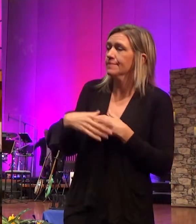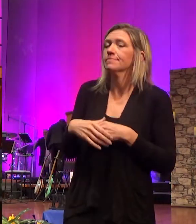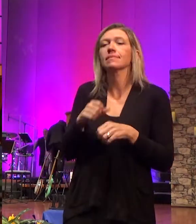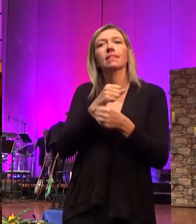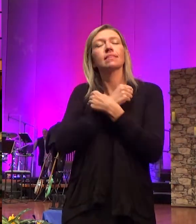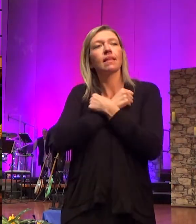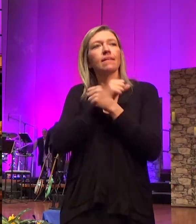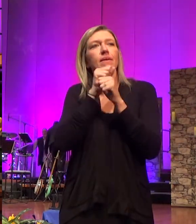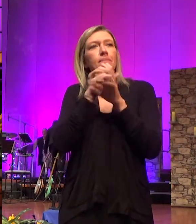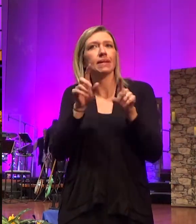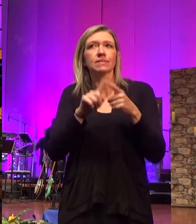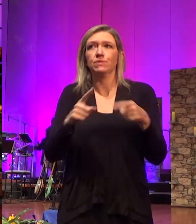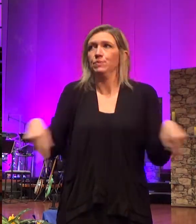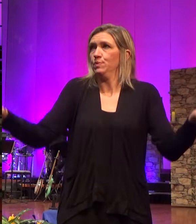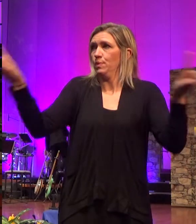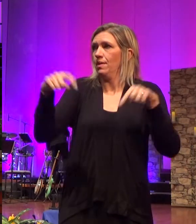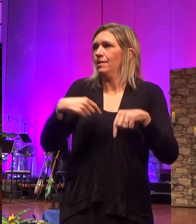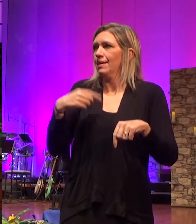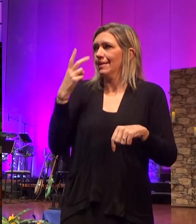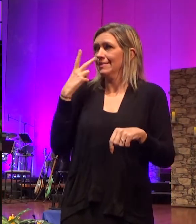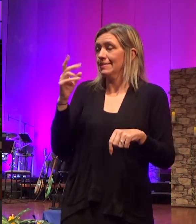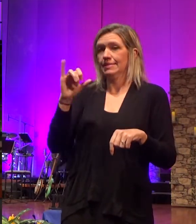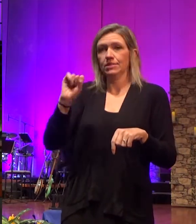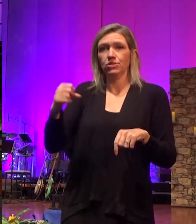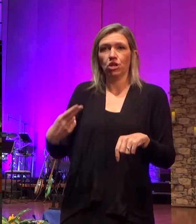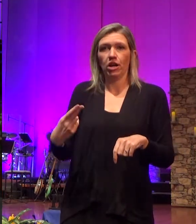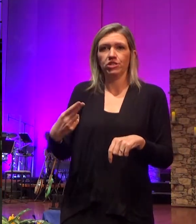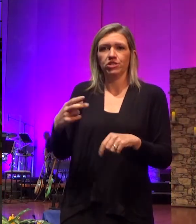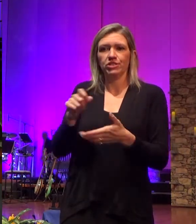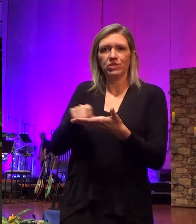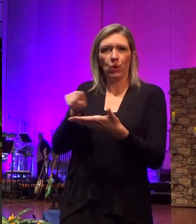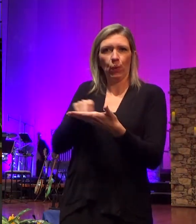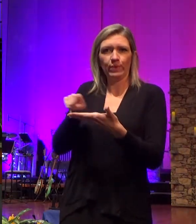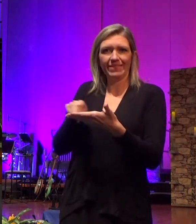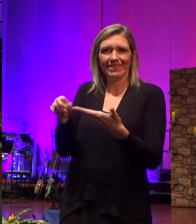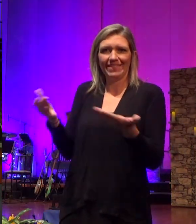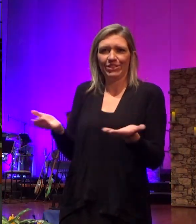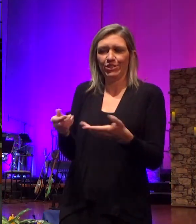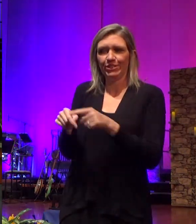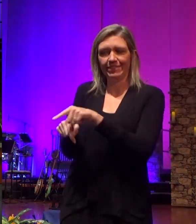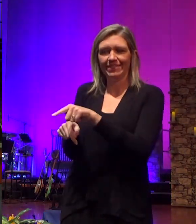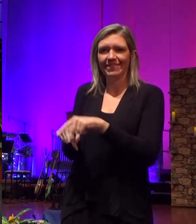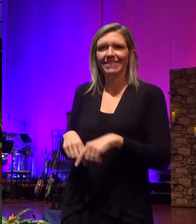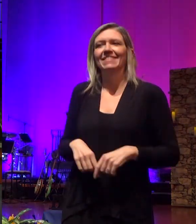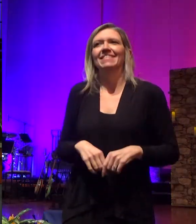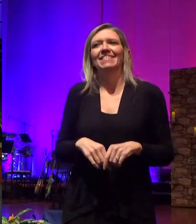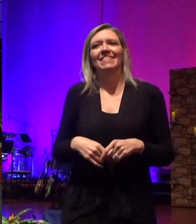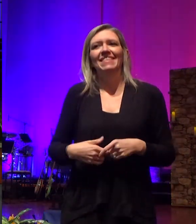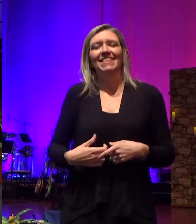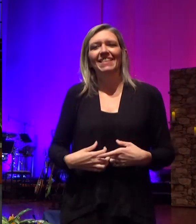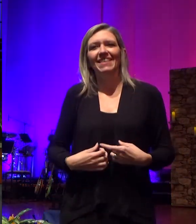and blessings to you all. Oh, I see Josh's crib notes up here.